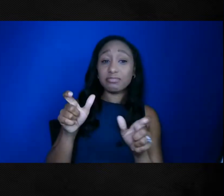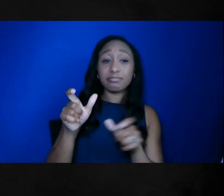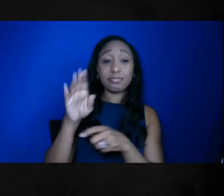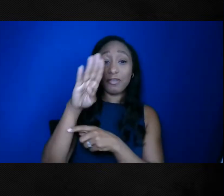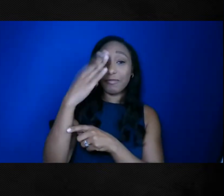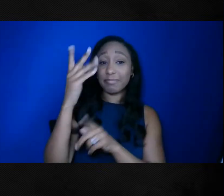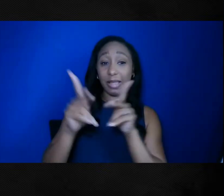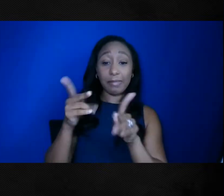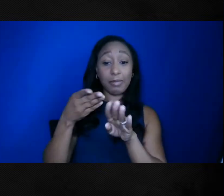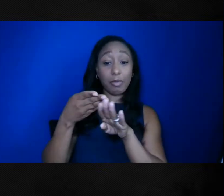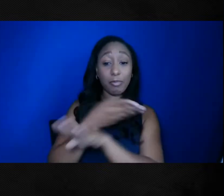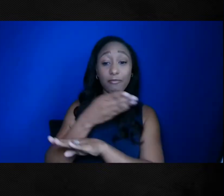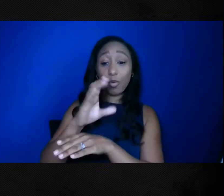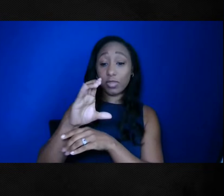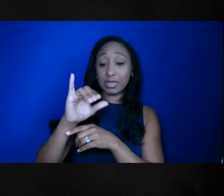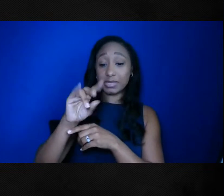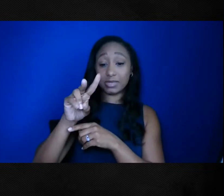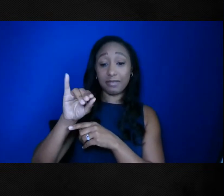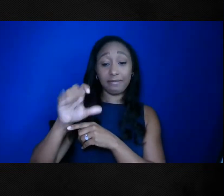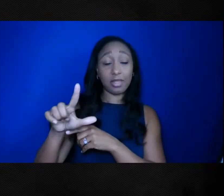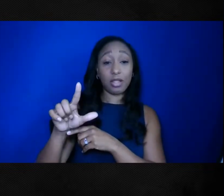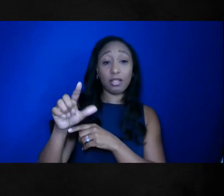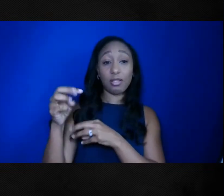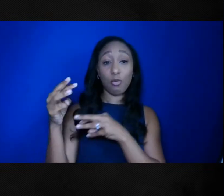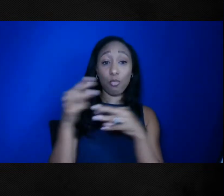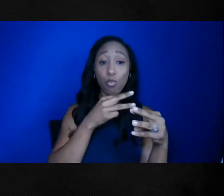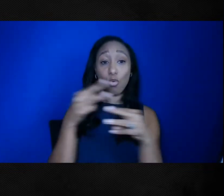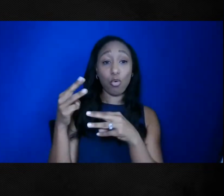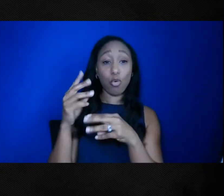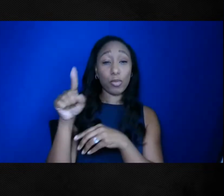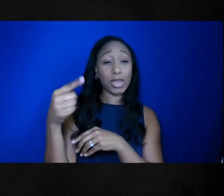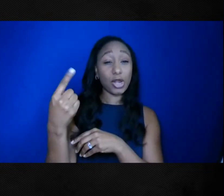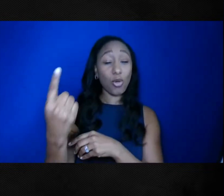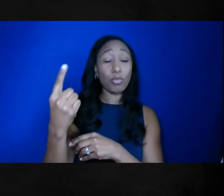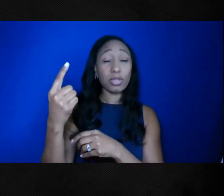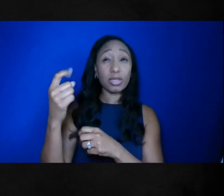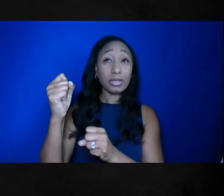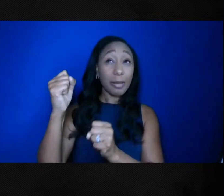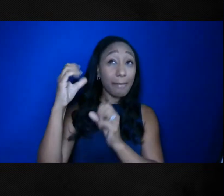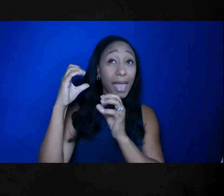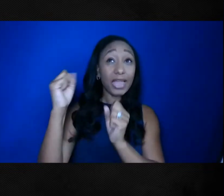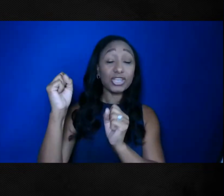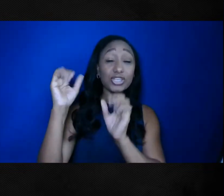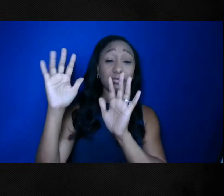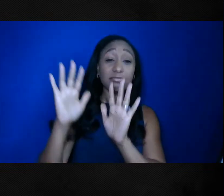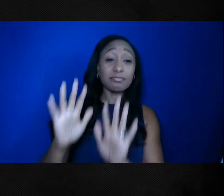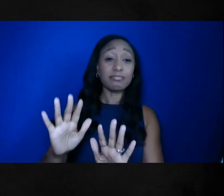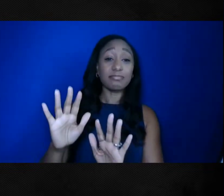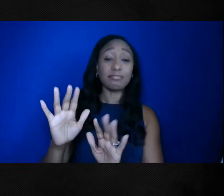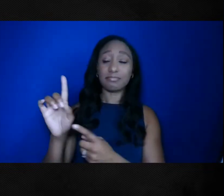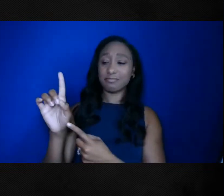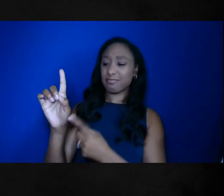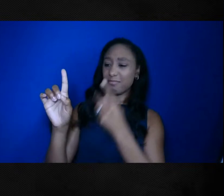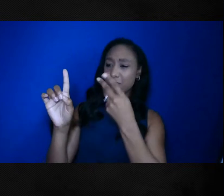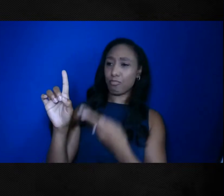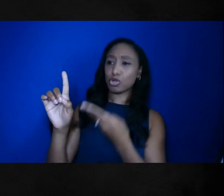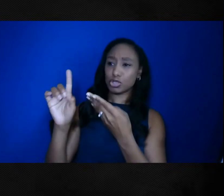War. And we can only imagine the potential peril that someone faced just walking down the streets of